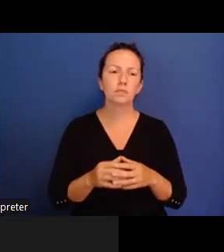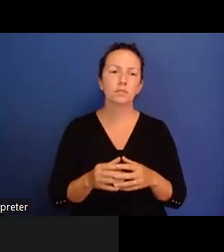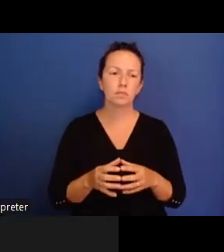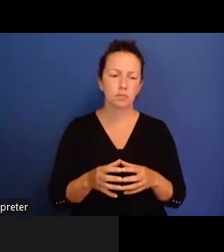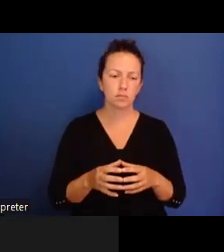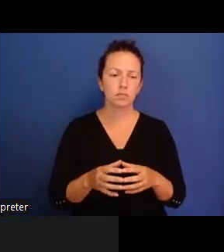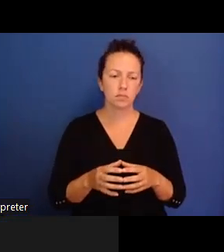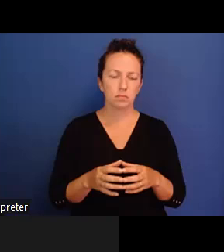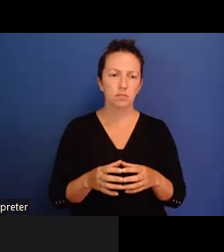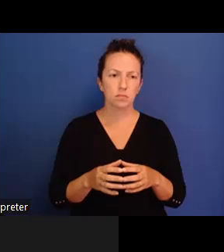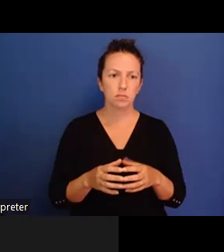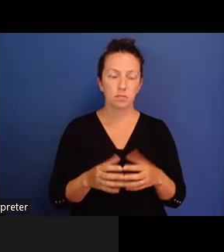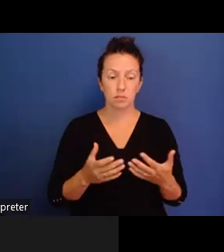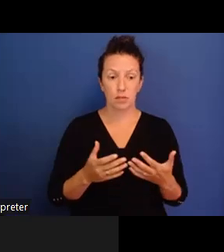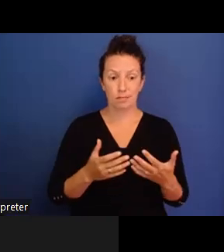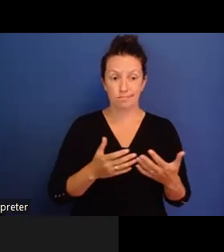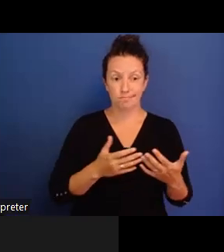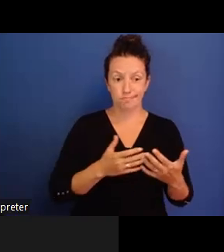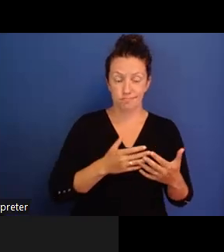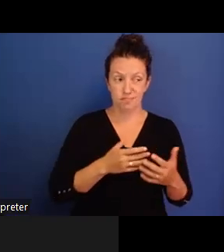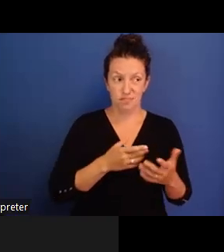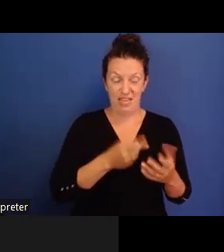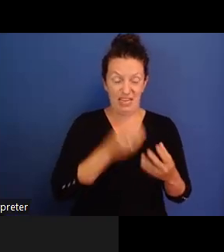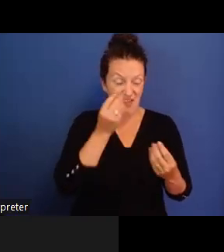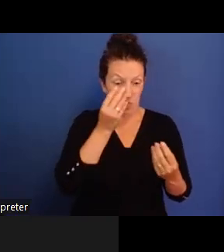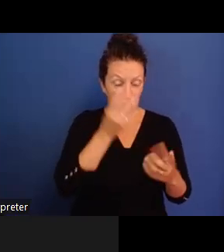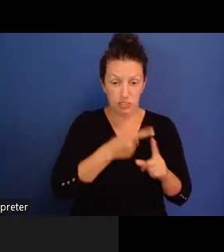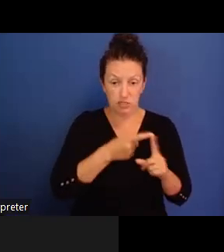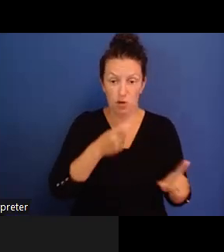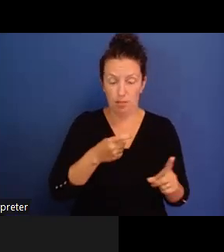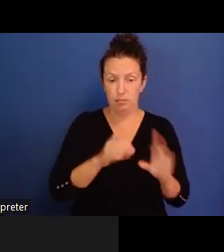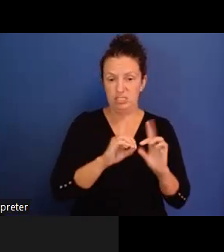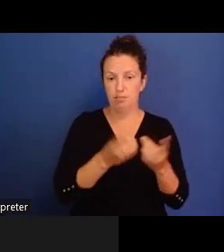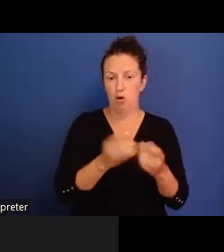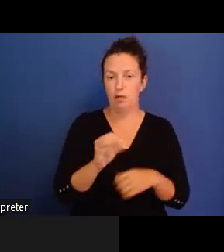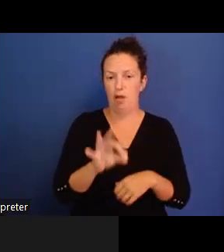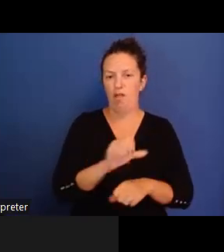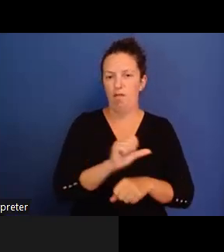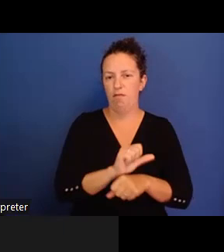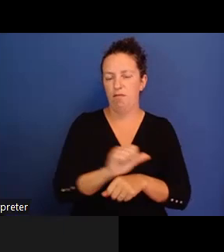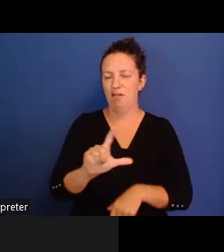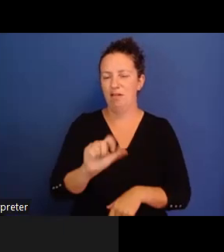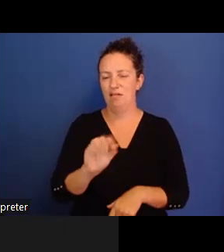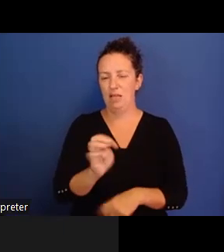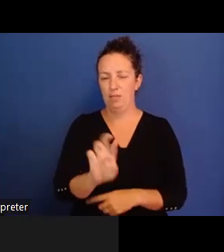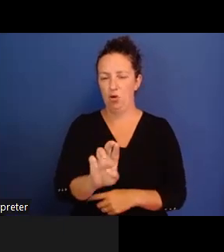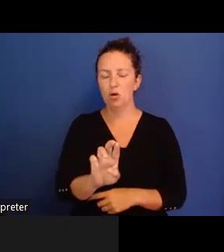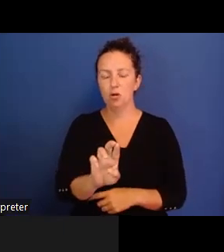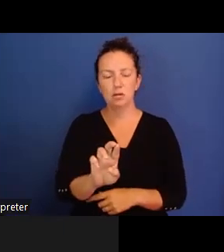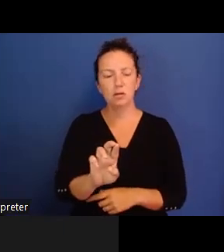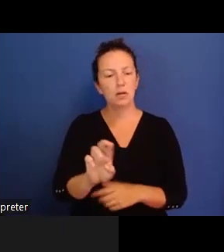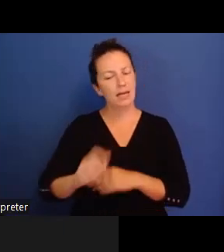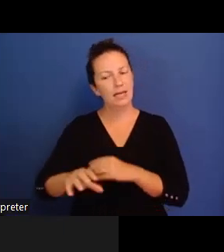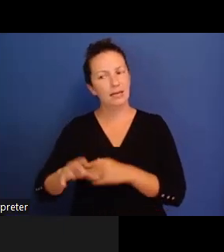coming from the Department of Labor, it also has those what are called job zones. And